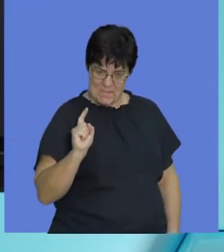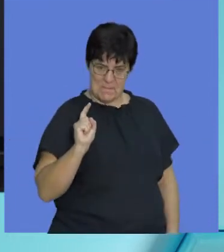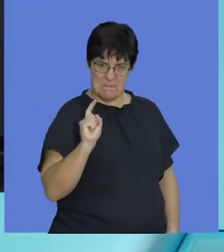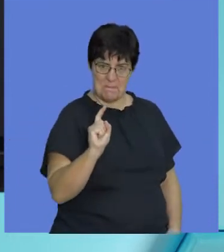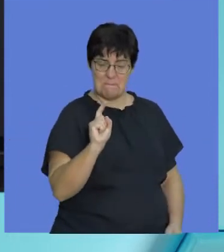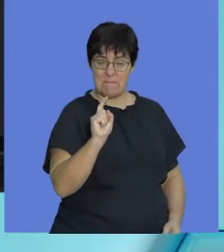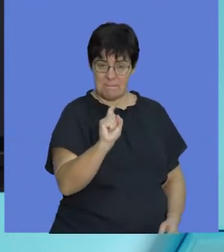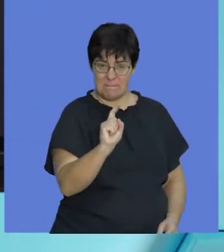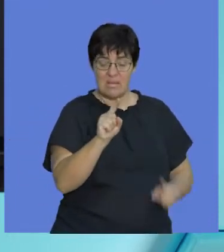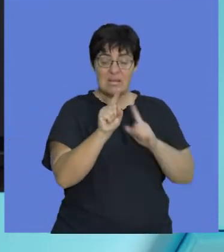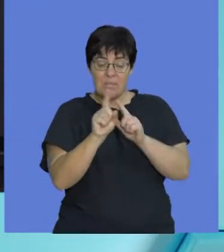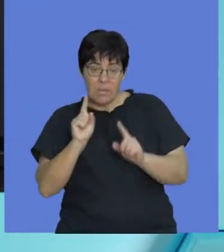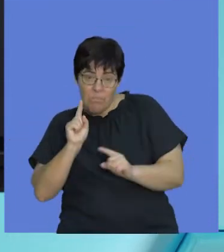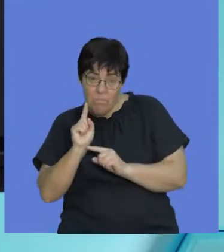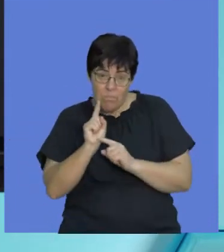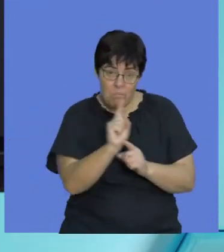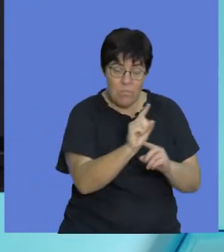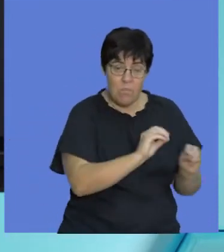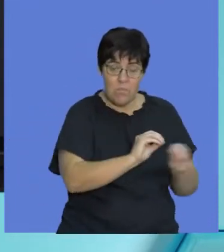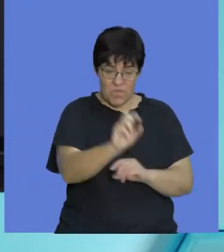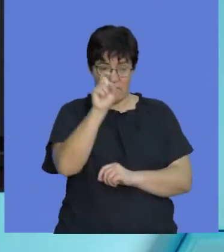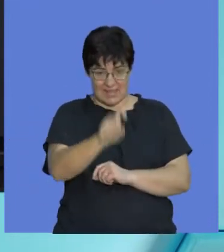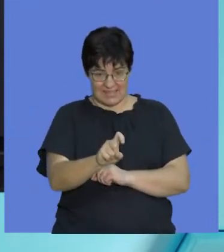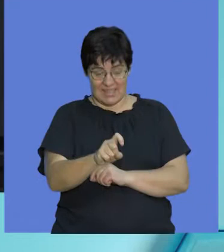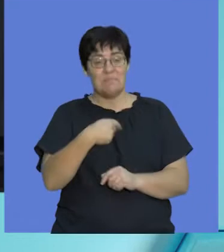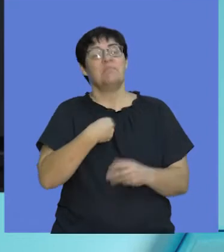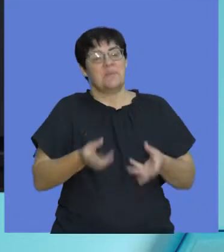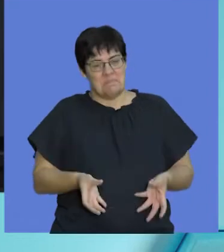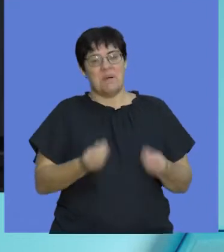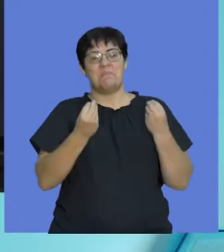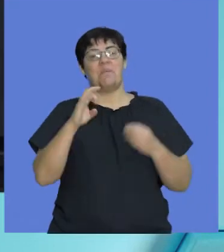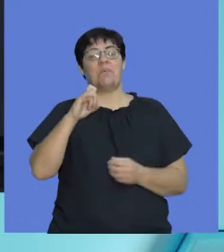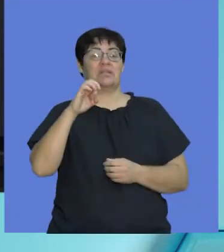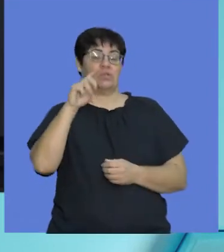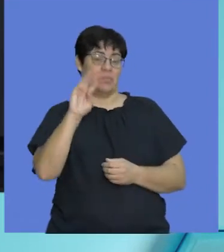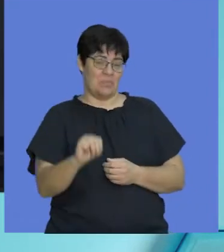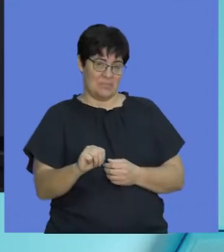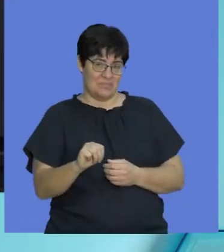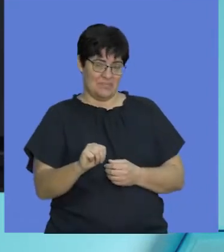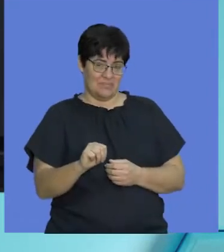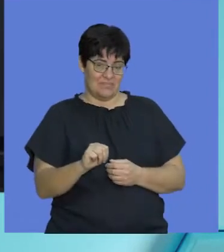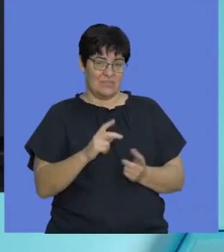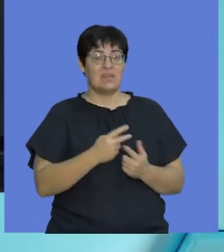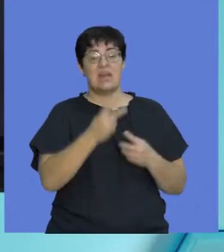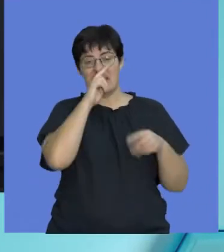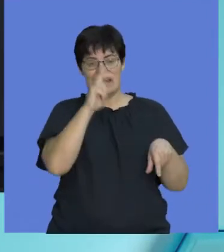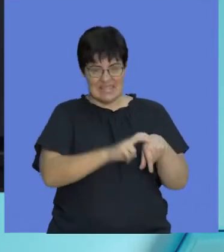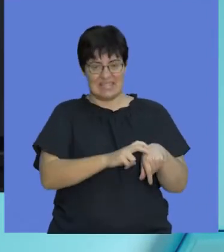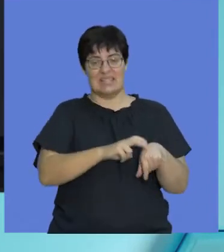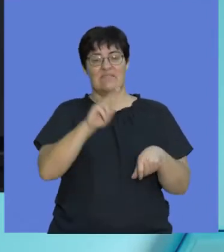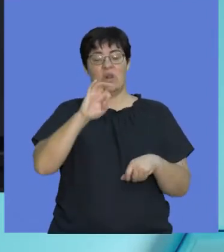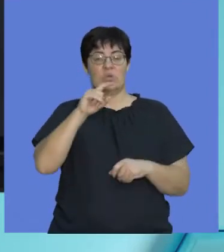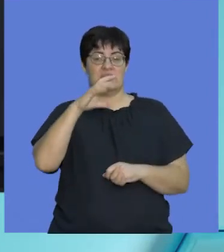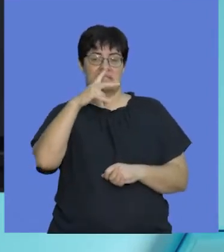an object has to be moving for it to have momentum. Movement means it needs a